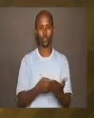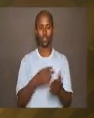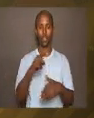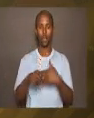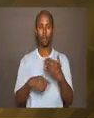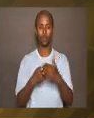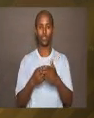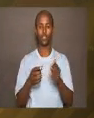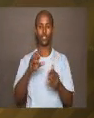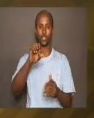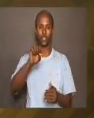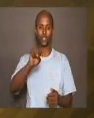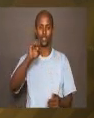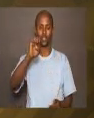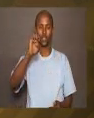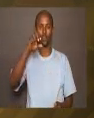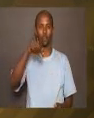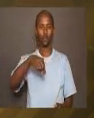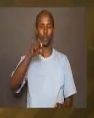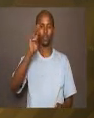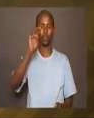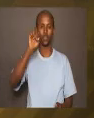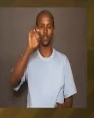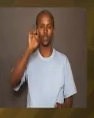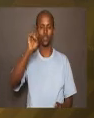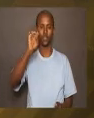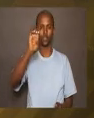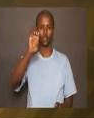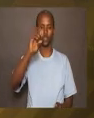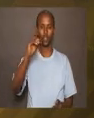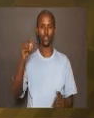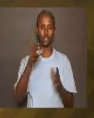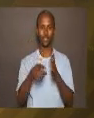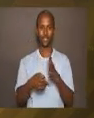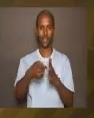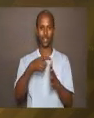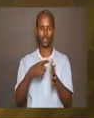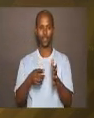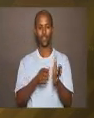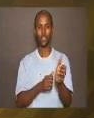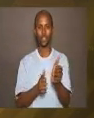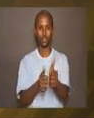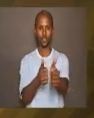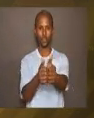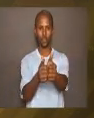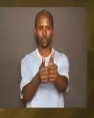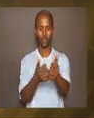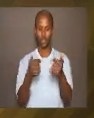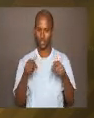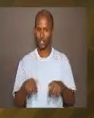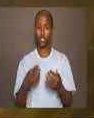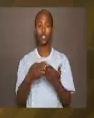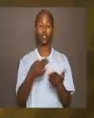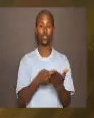about sequences and series. In this unit, we will revise our